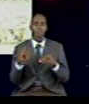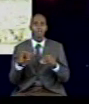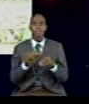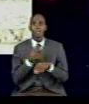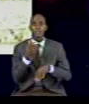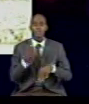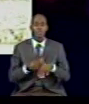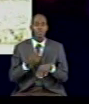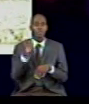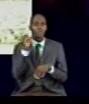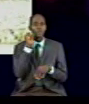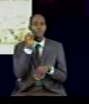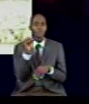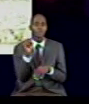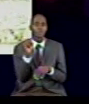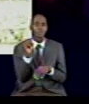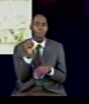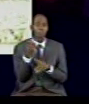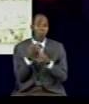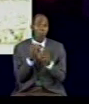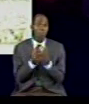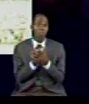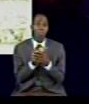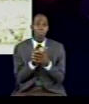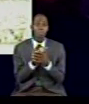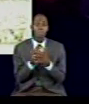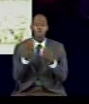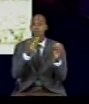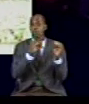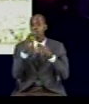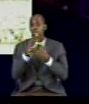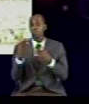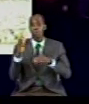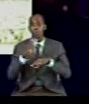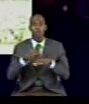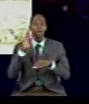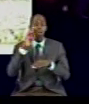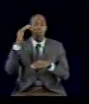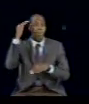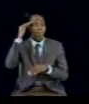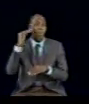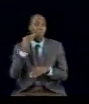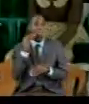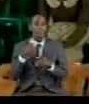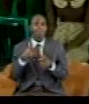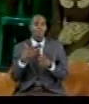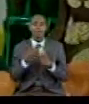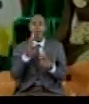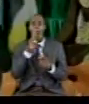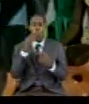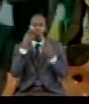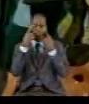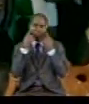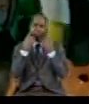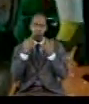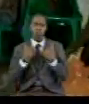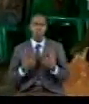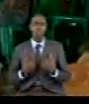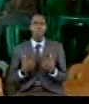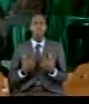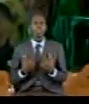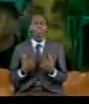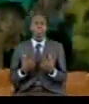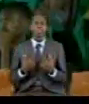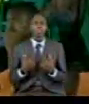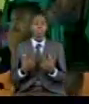tears. From that time to now, she could carry something. That dizziness has vanished away. Praise the Lord. We return